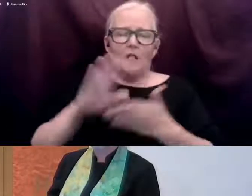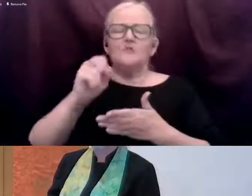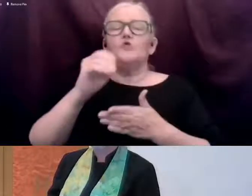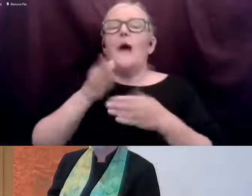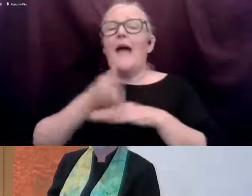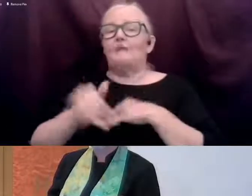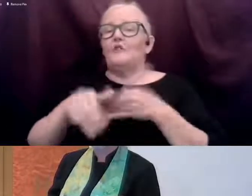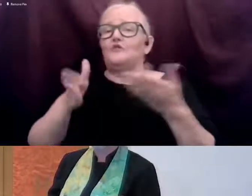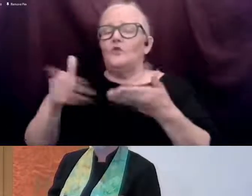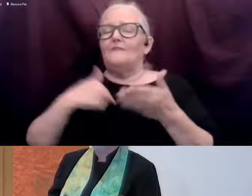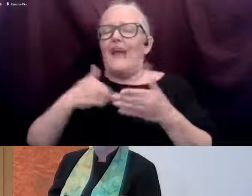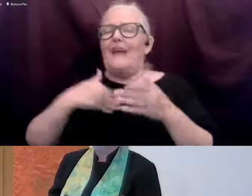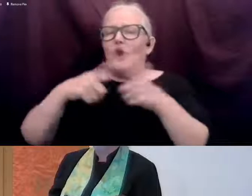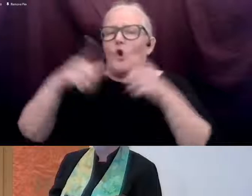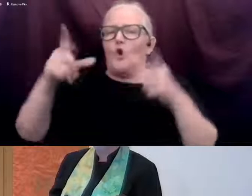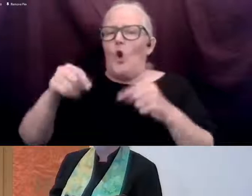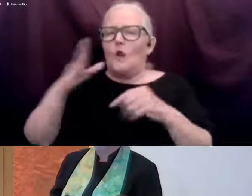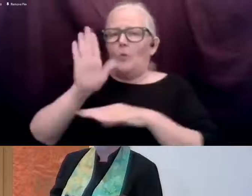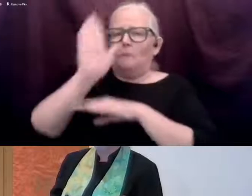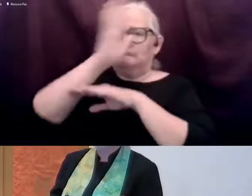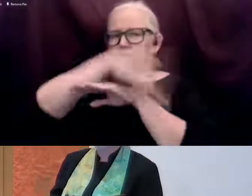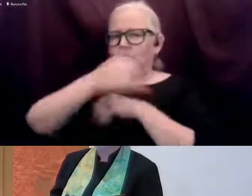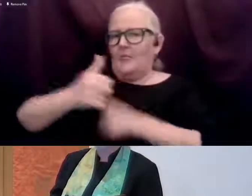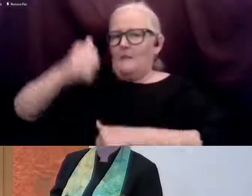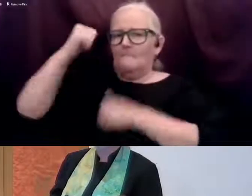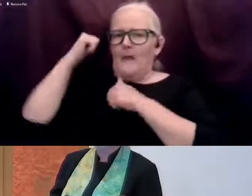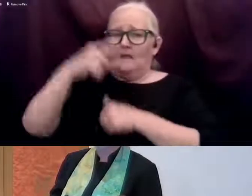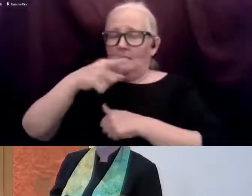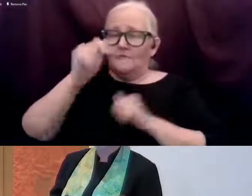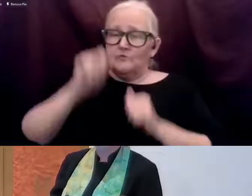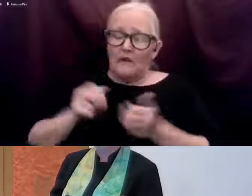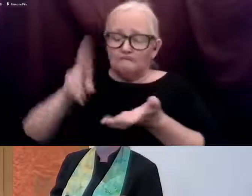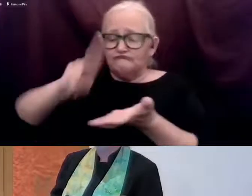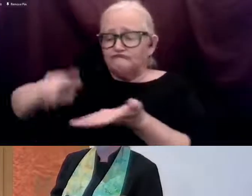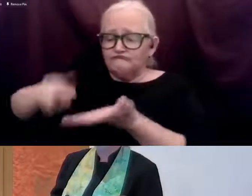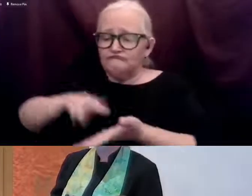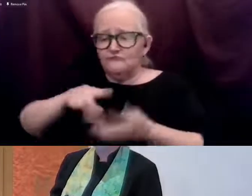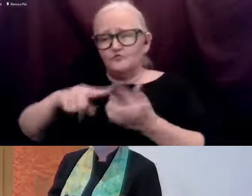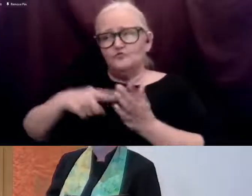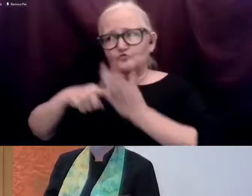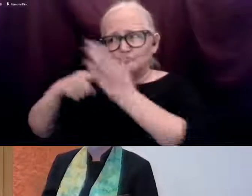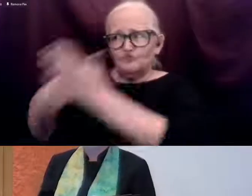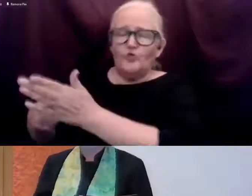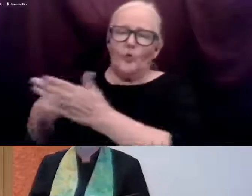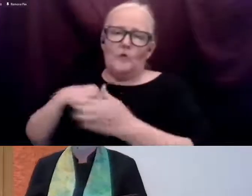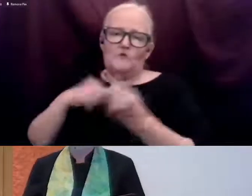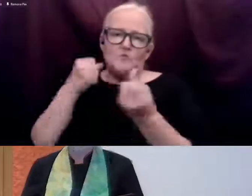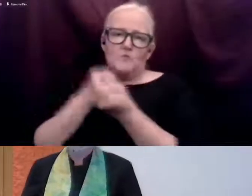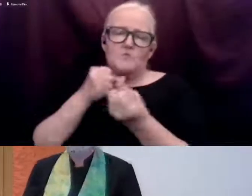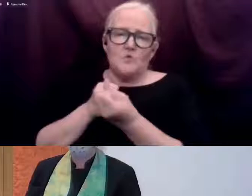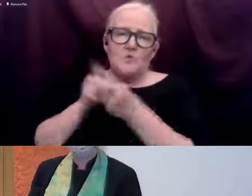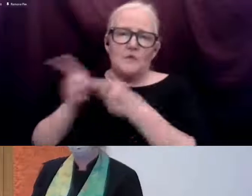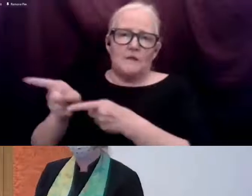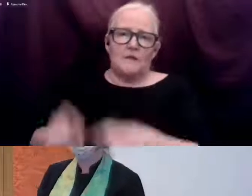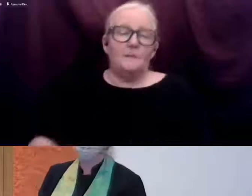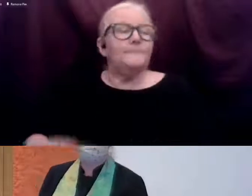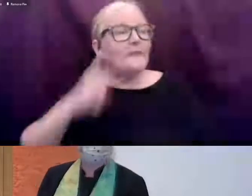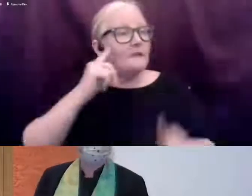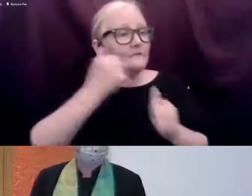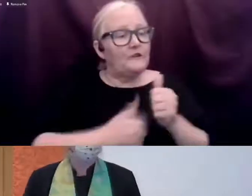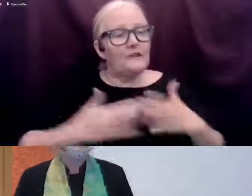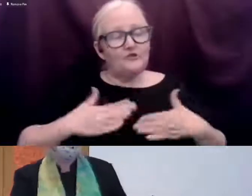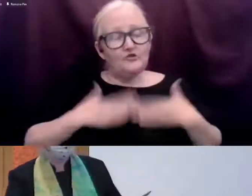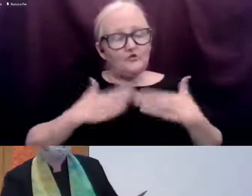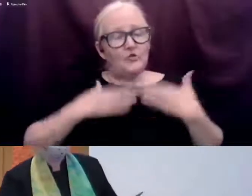sign that to show his support from us. In every joy and sorrow, we are held